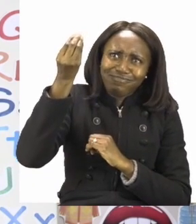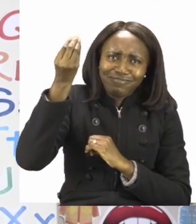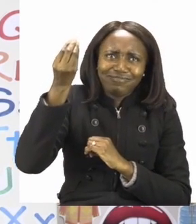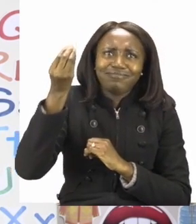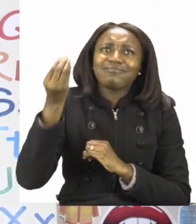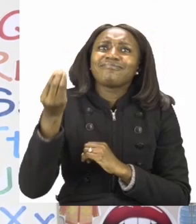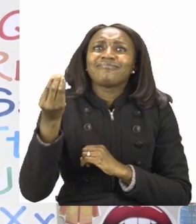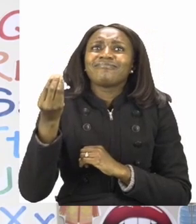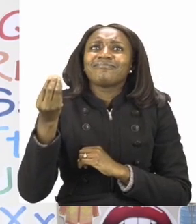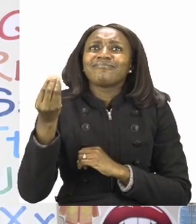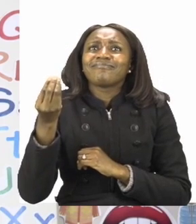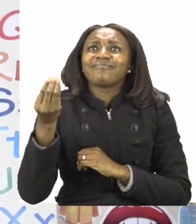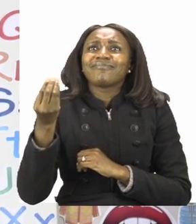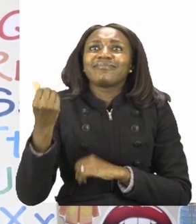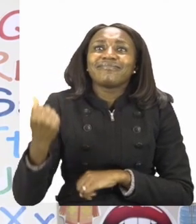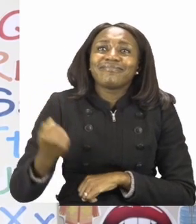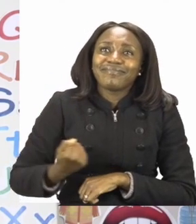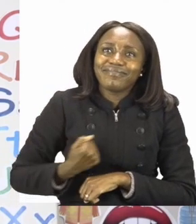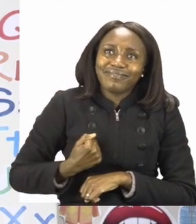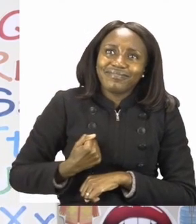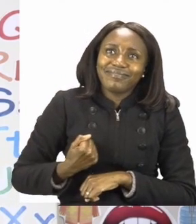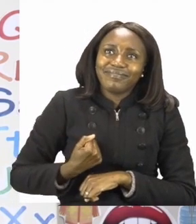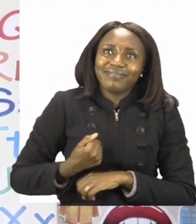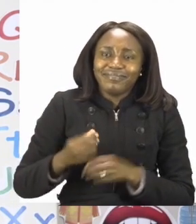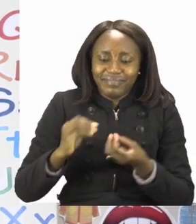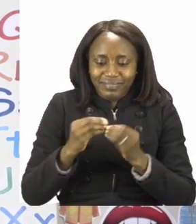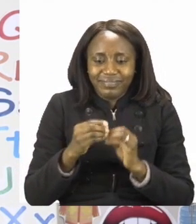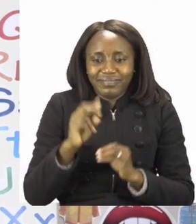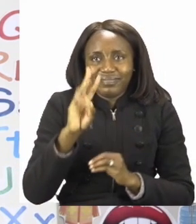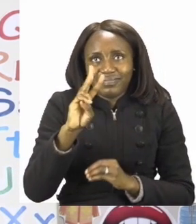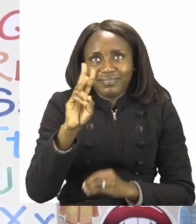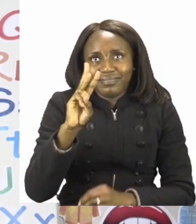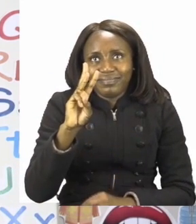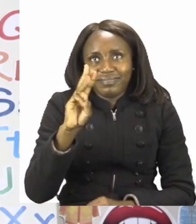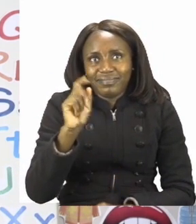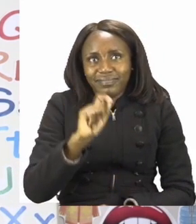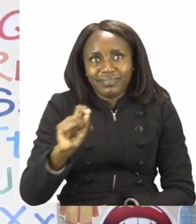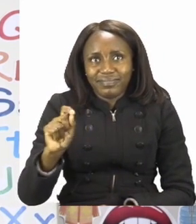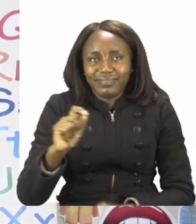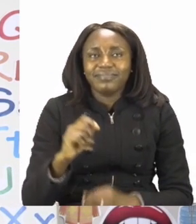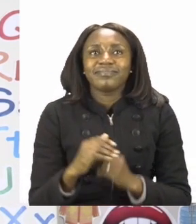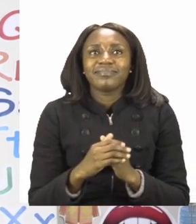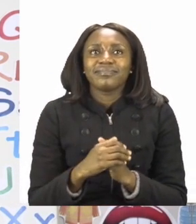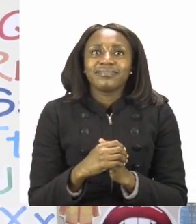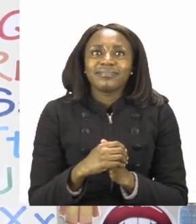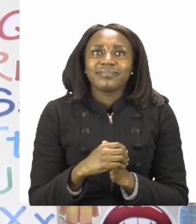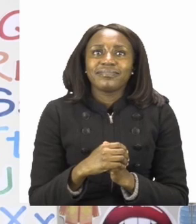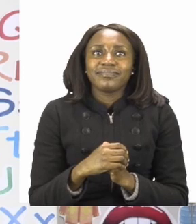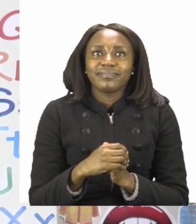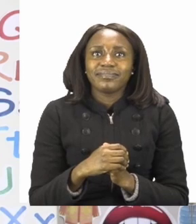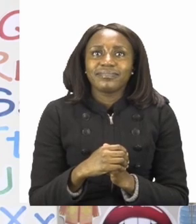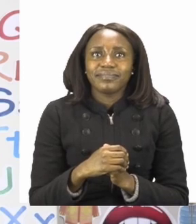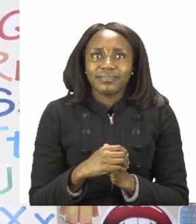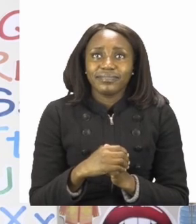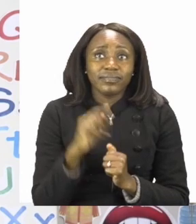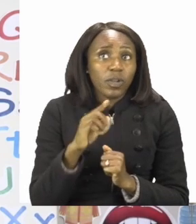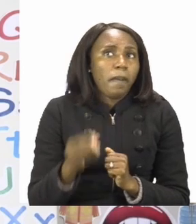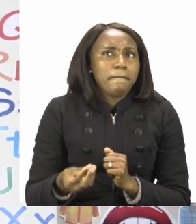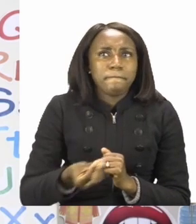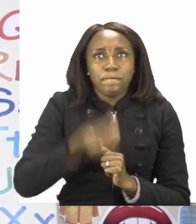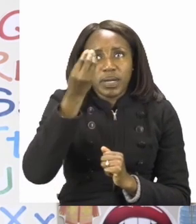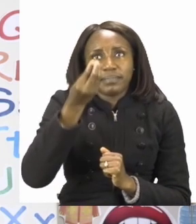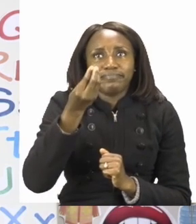is the tallest person, meaning that he is big. He is bigger than the boy and the